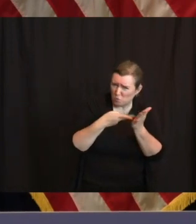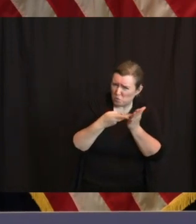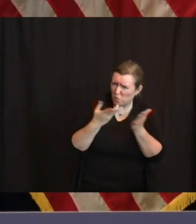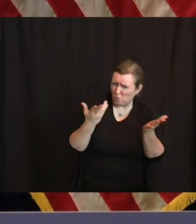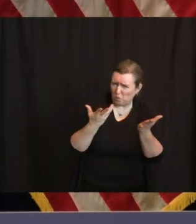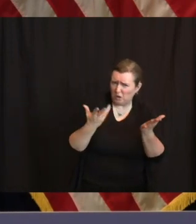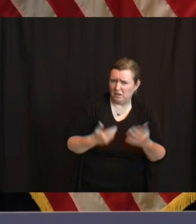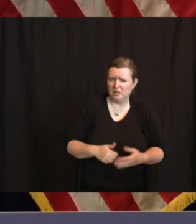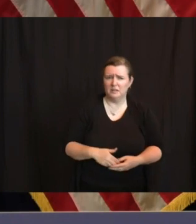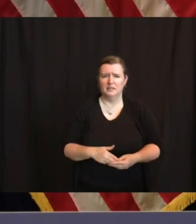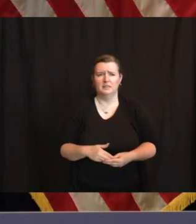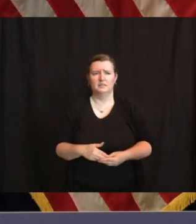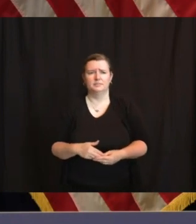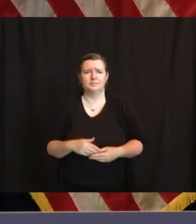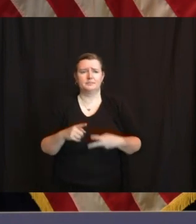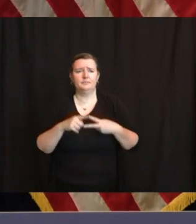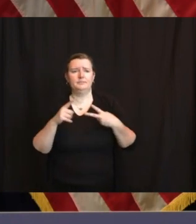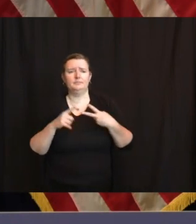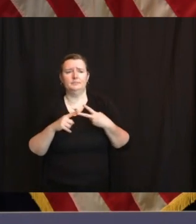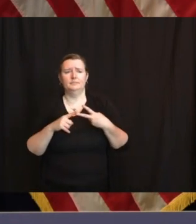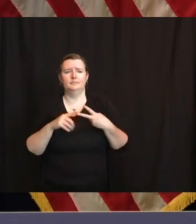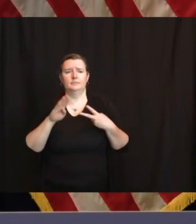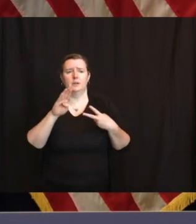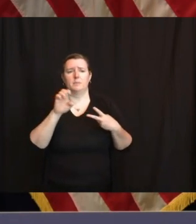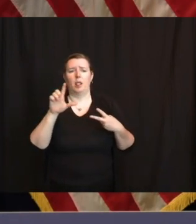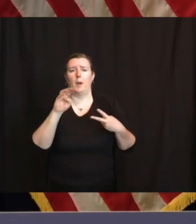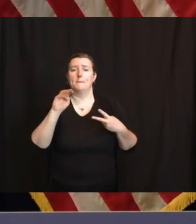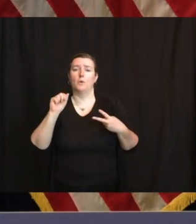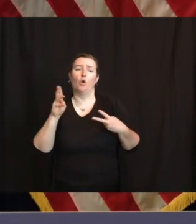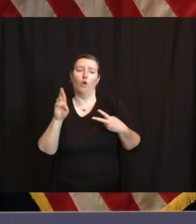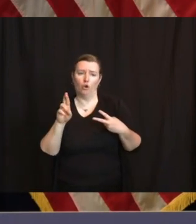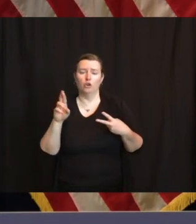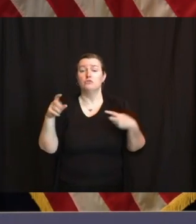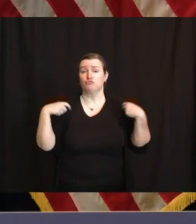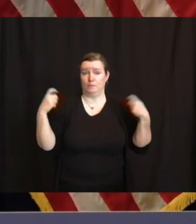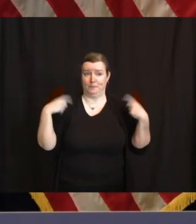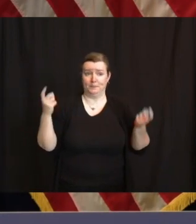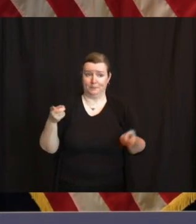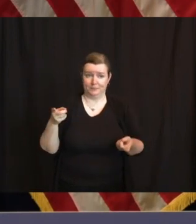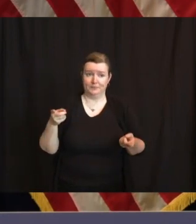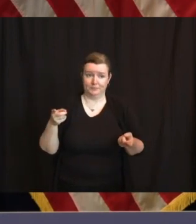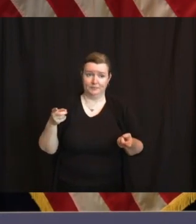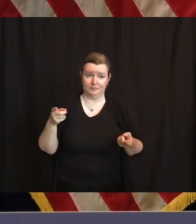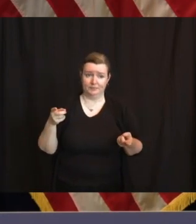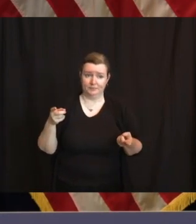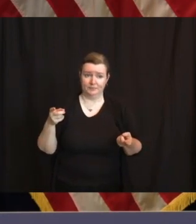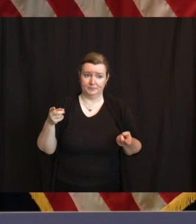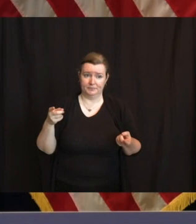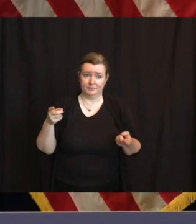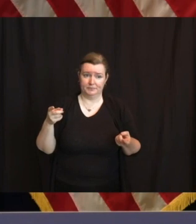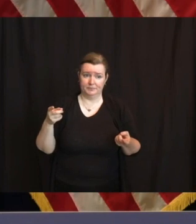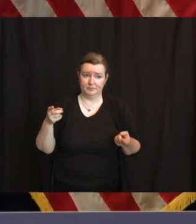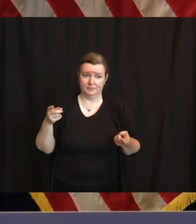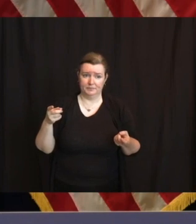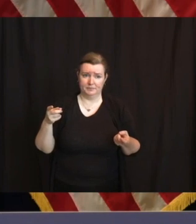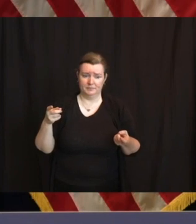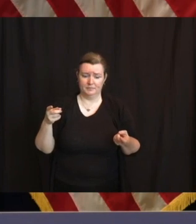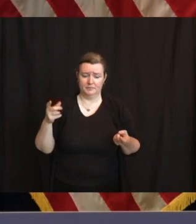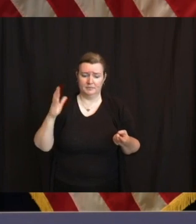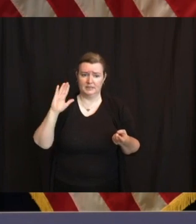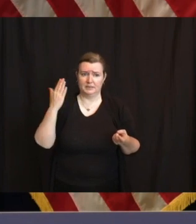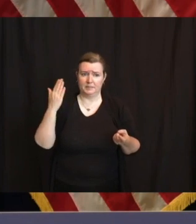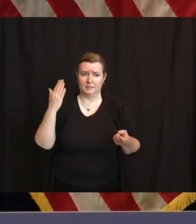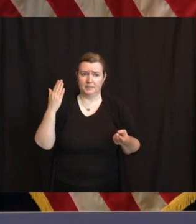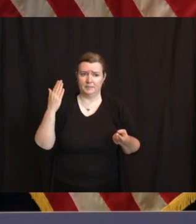Belmore gym, it seems that the gym is getting more lenience than perhaps some other businesses.